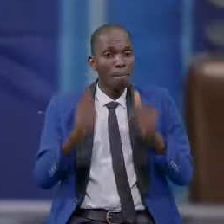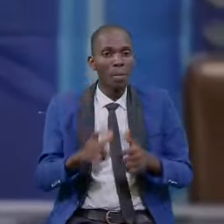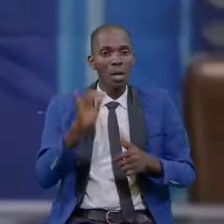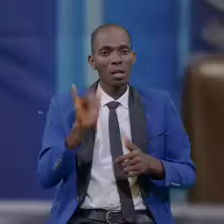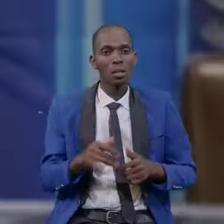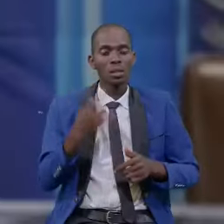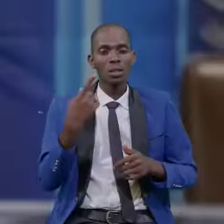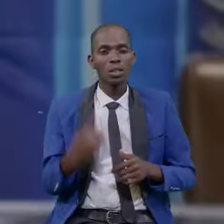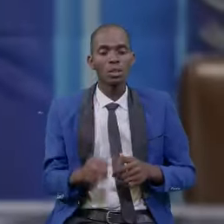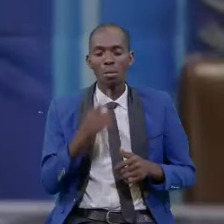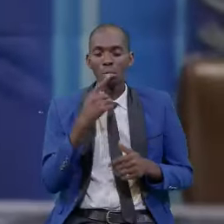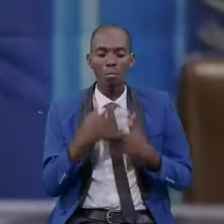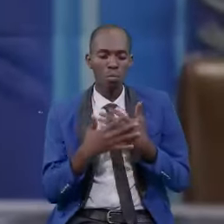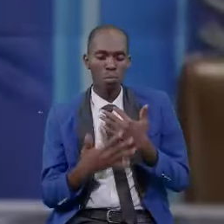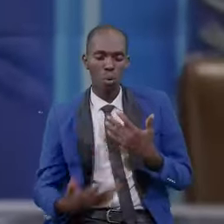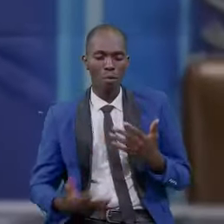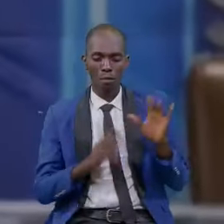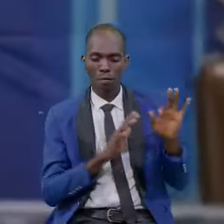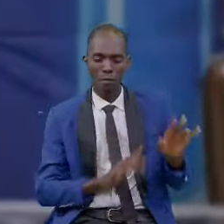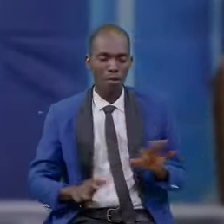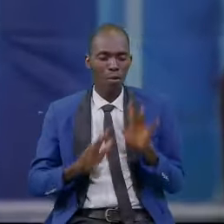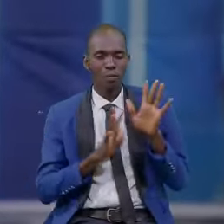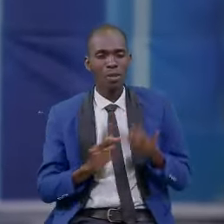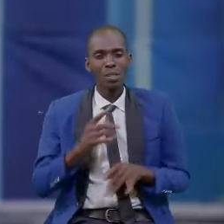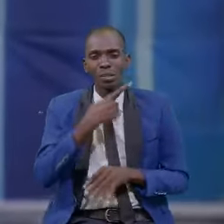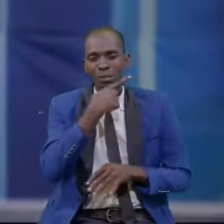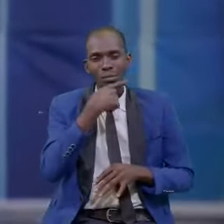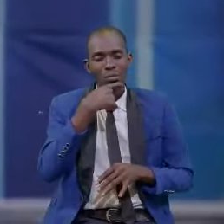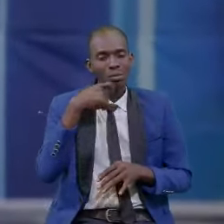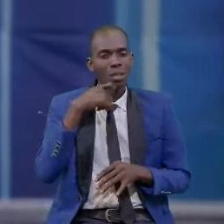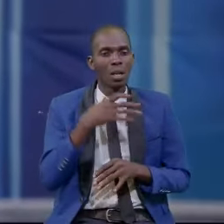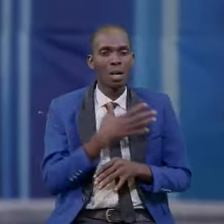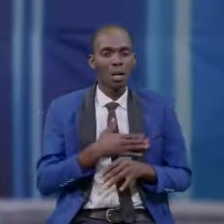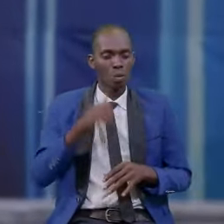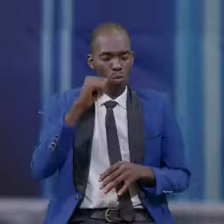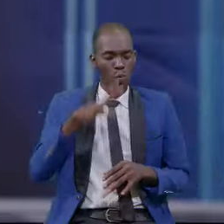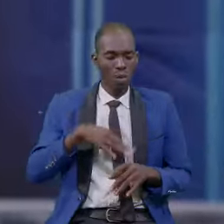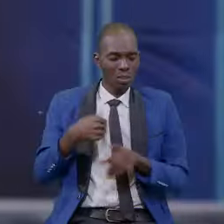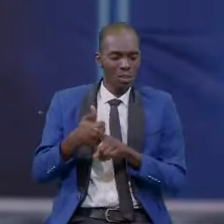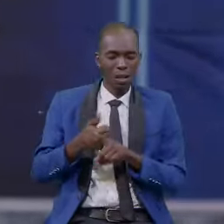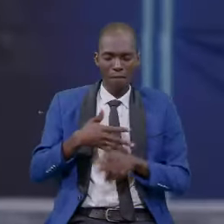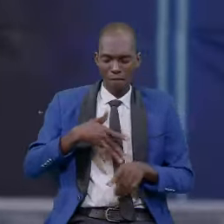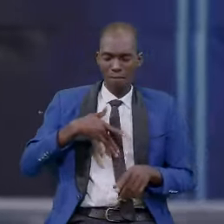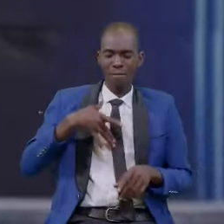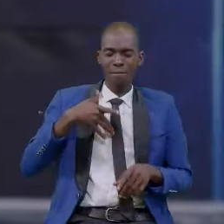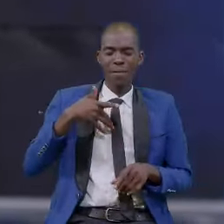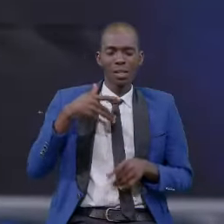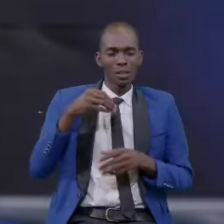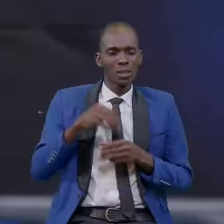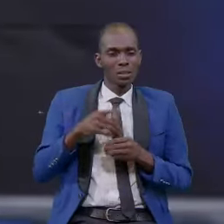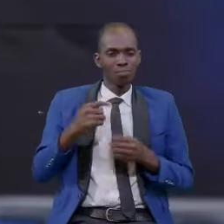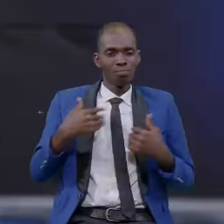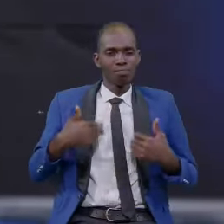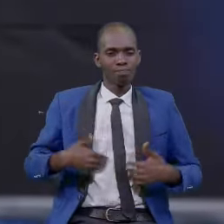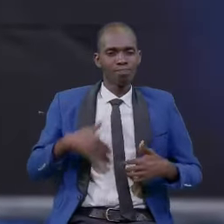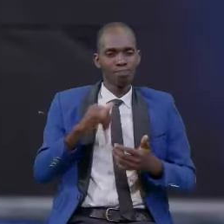was dried up, and she felt in her body that she was